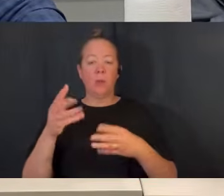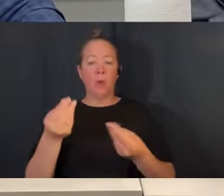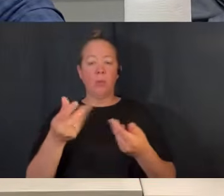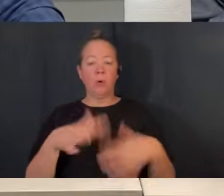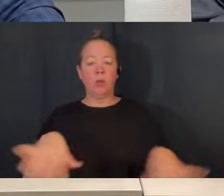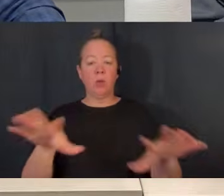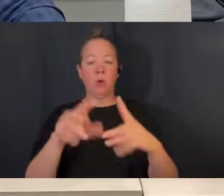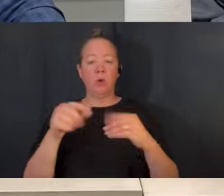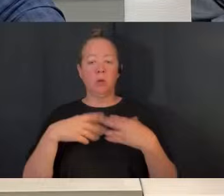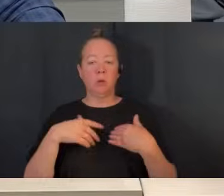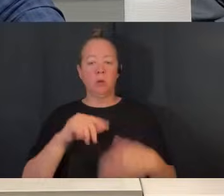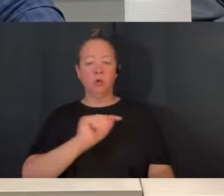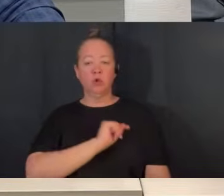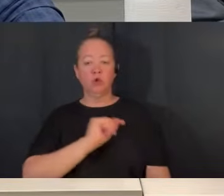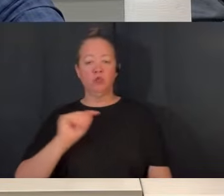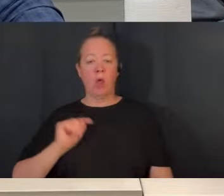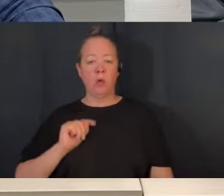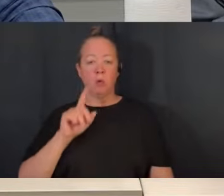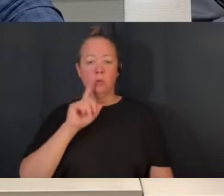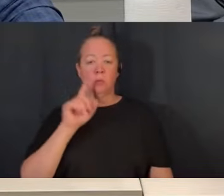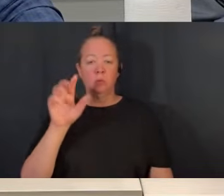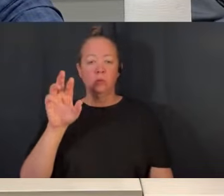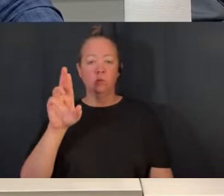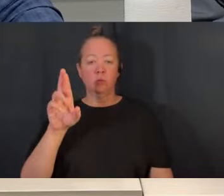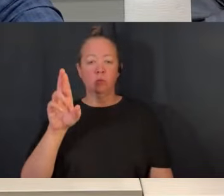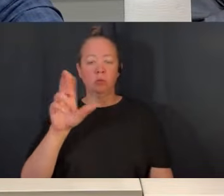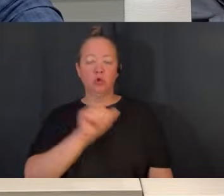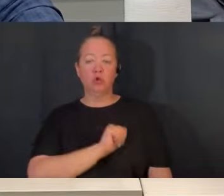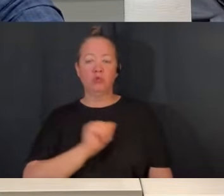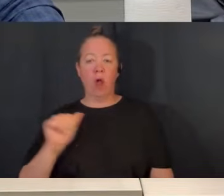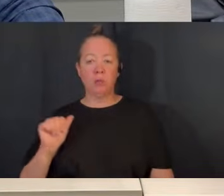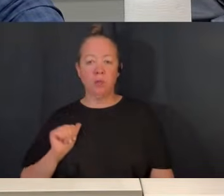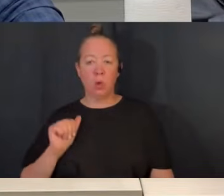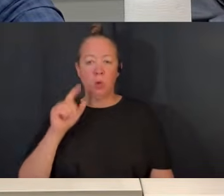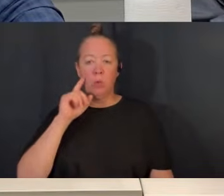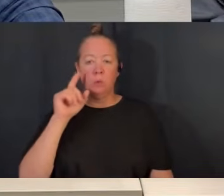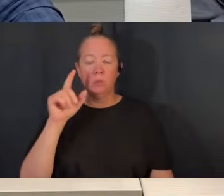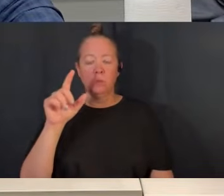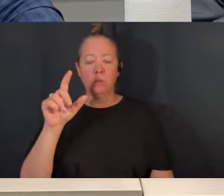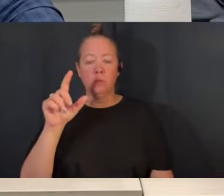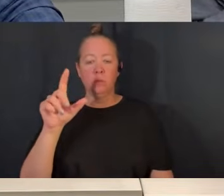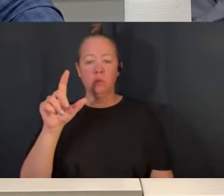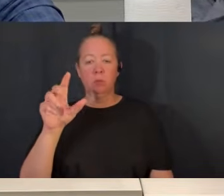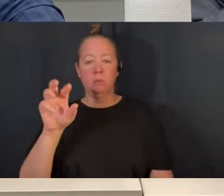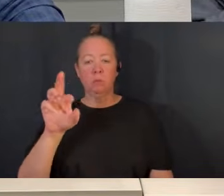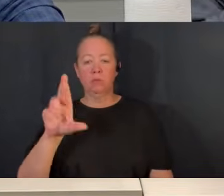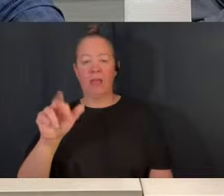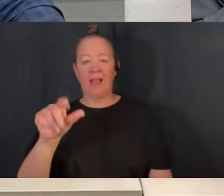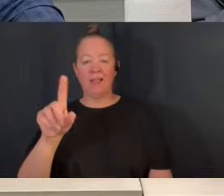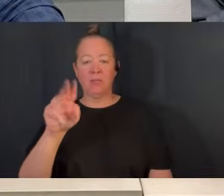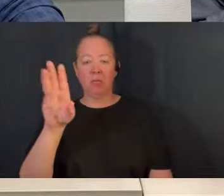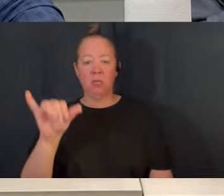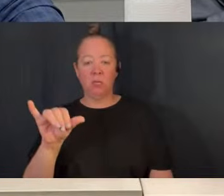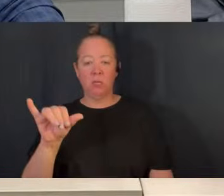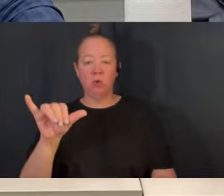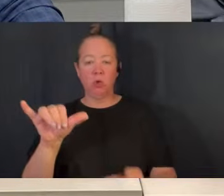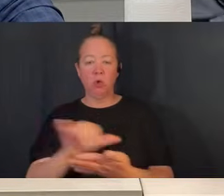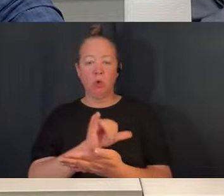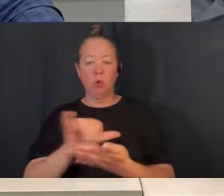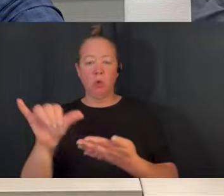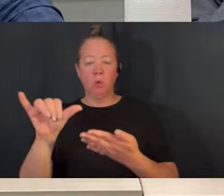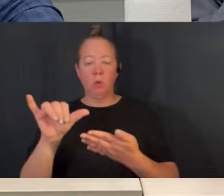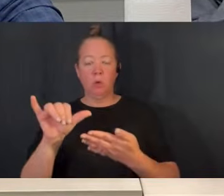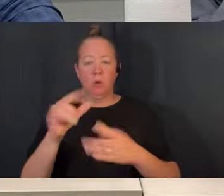York-based company, is considering modifications to the building. However, Toronto has indicated that it would only